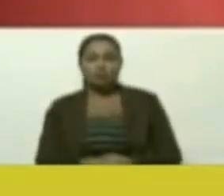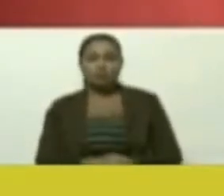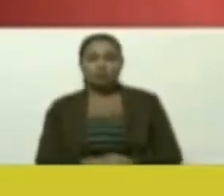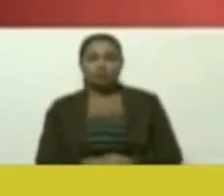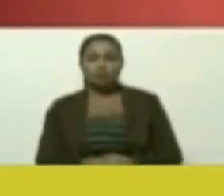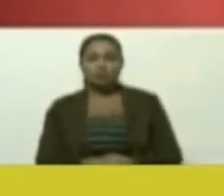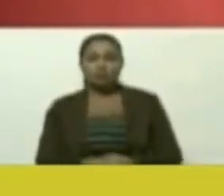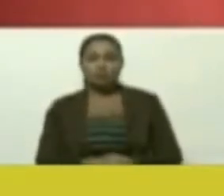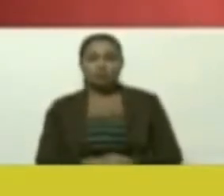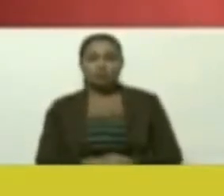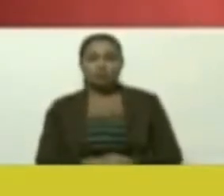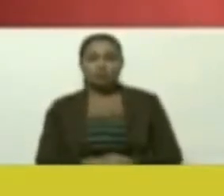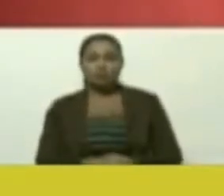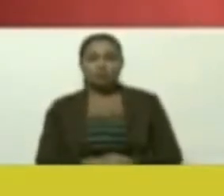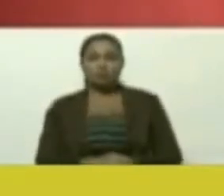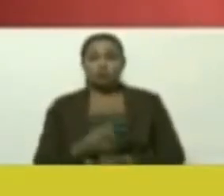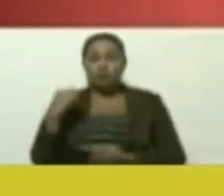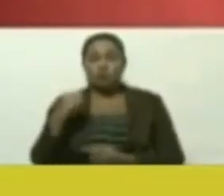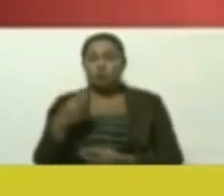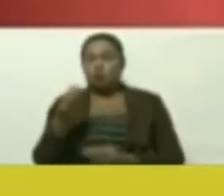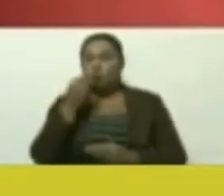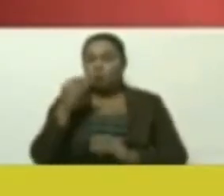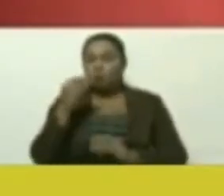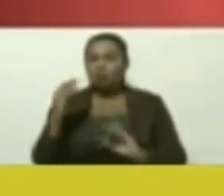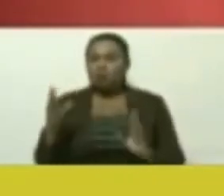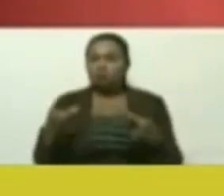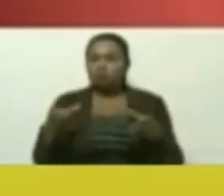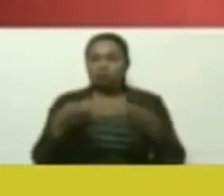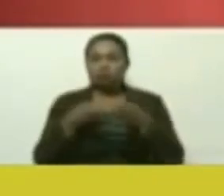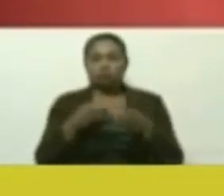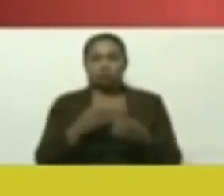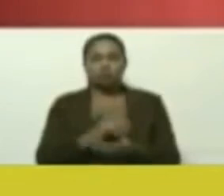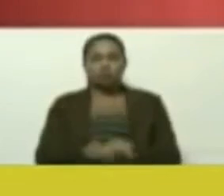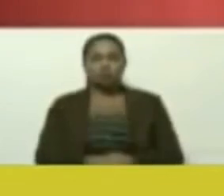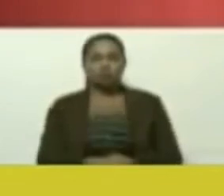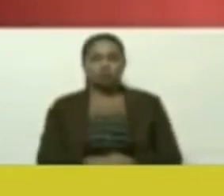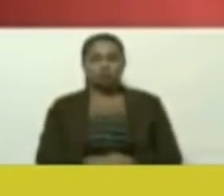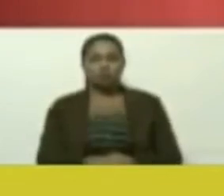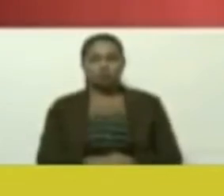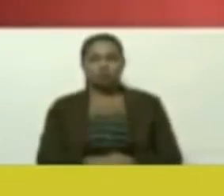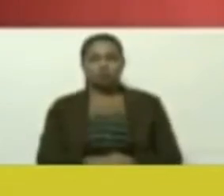ourselves. Just recently, we had a dinner